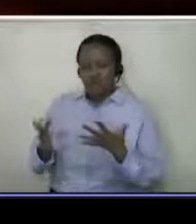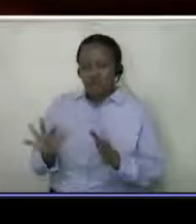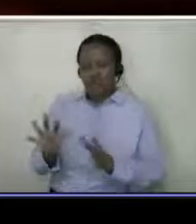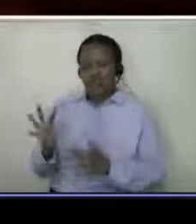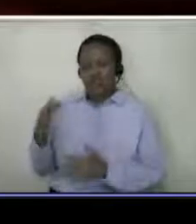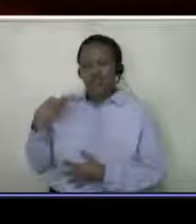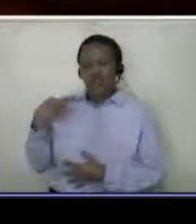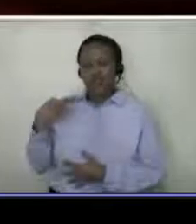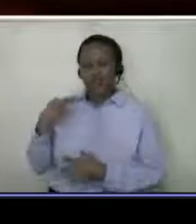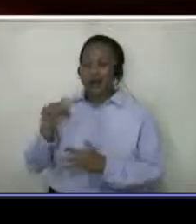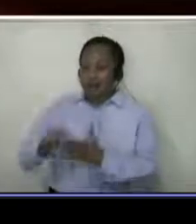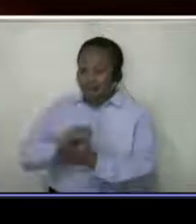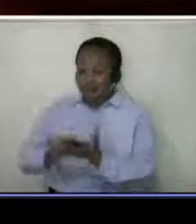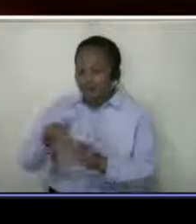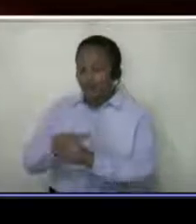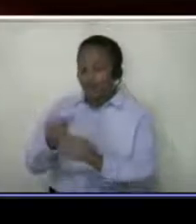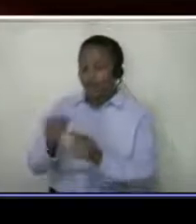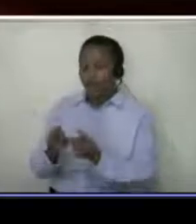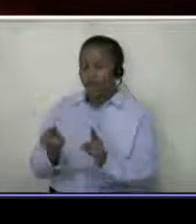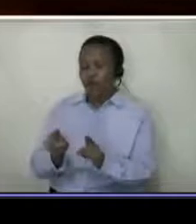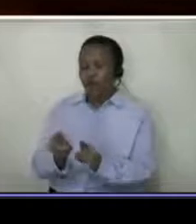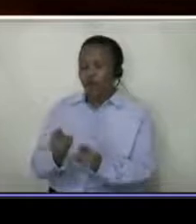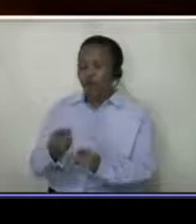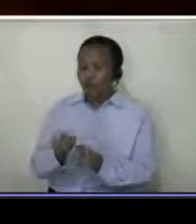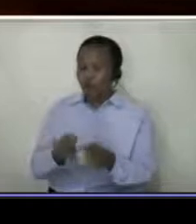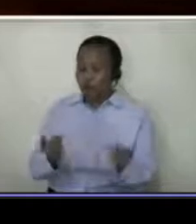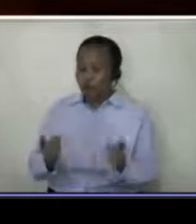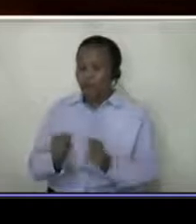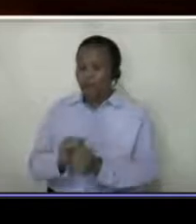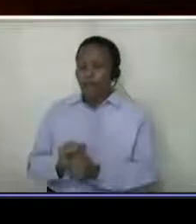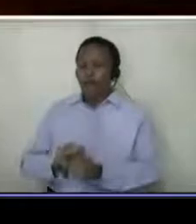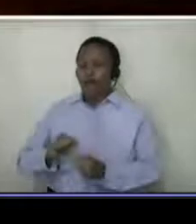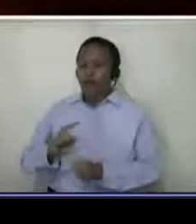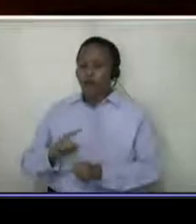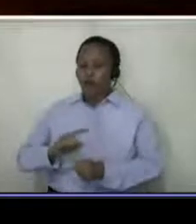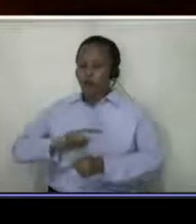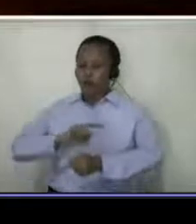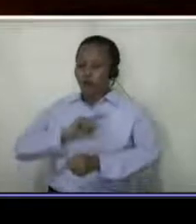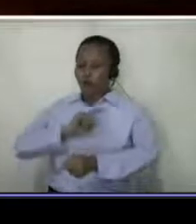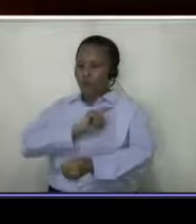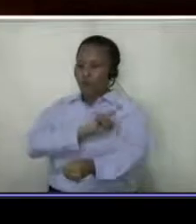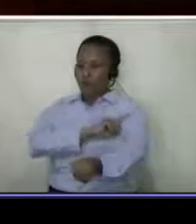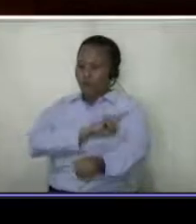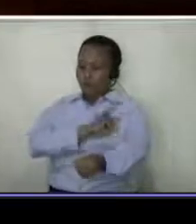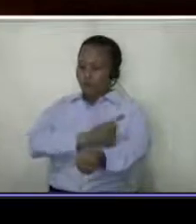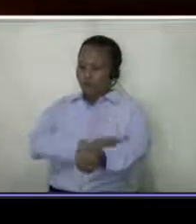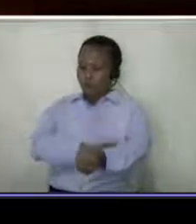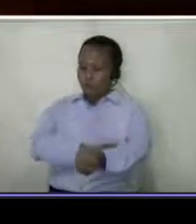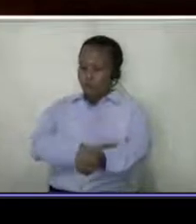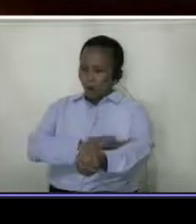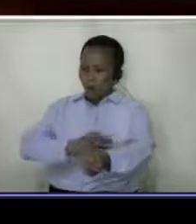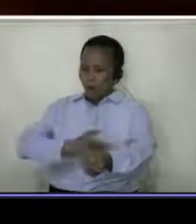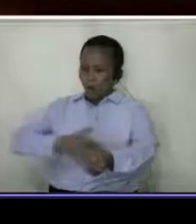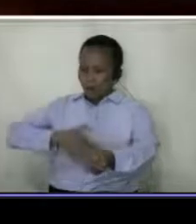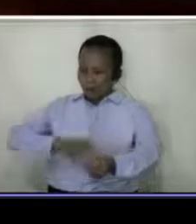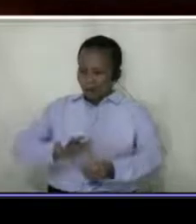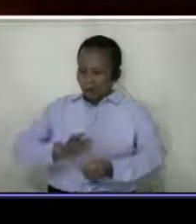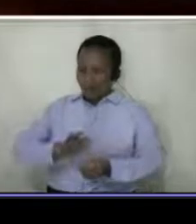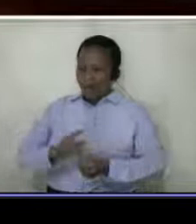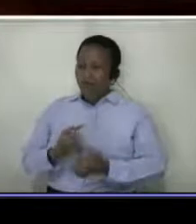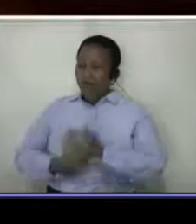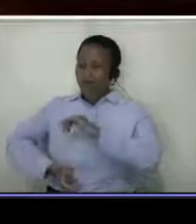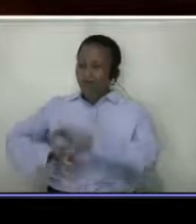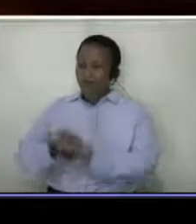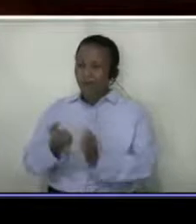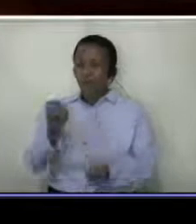Political instability caused by the quest for power does not just happen in court battles. As we have